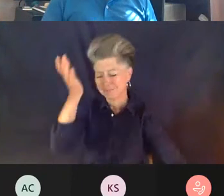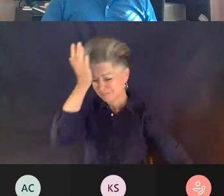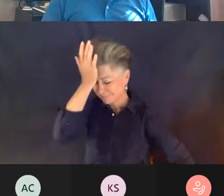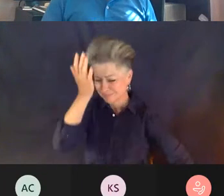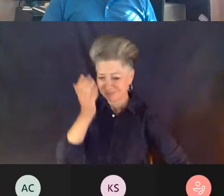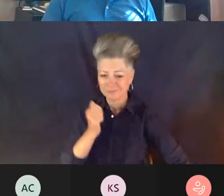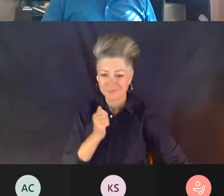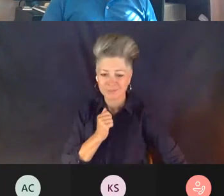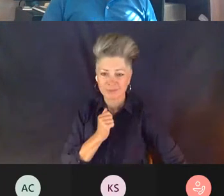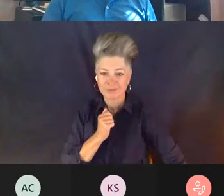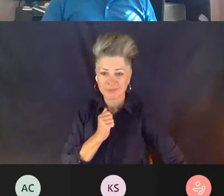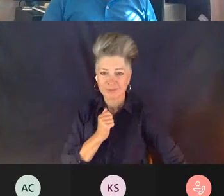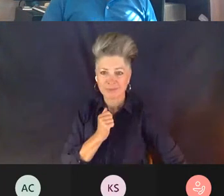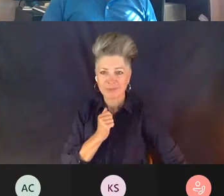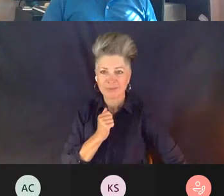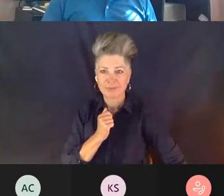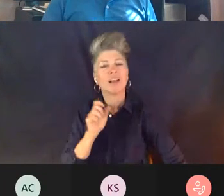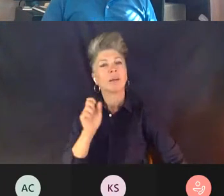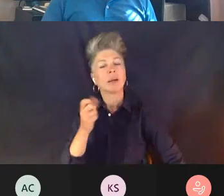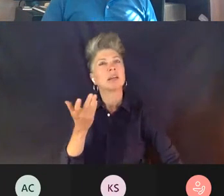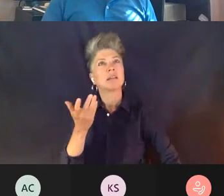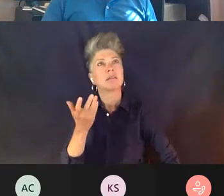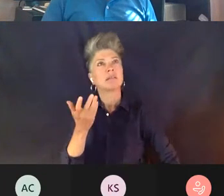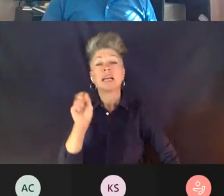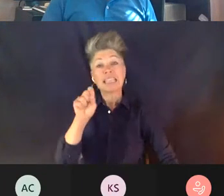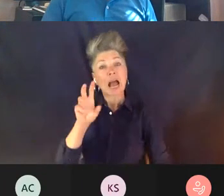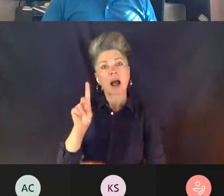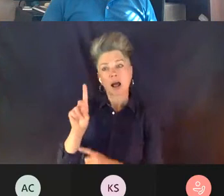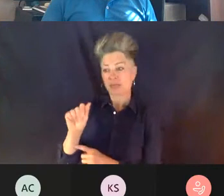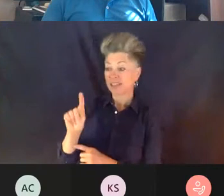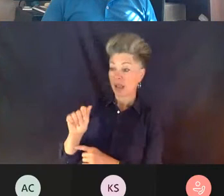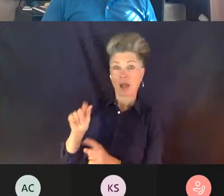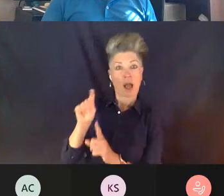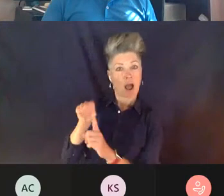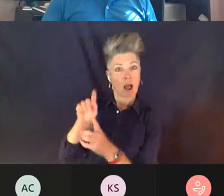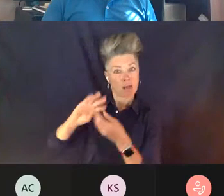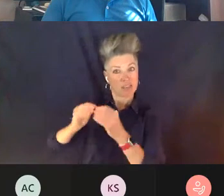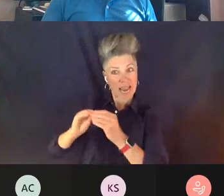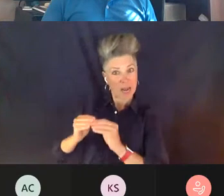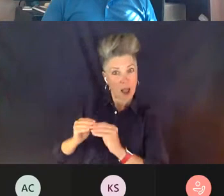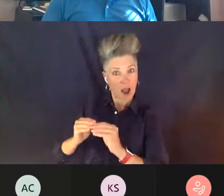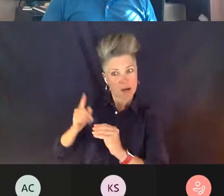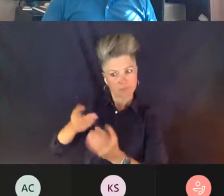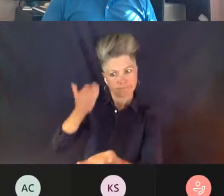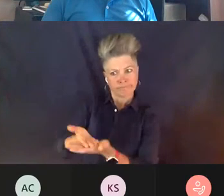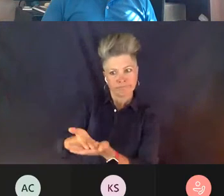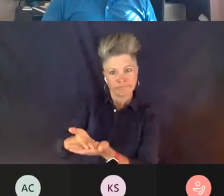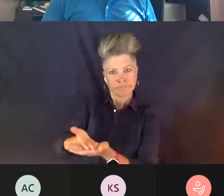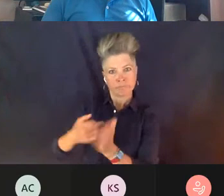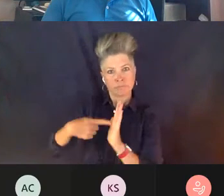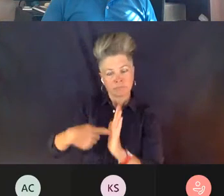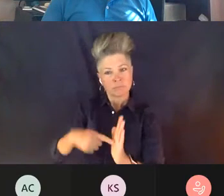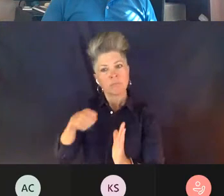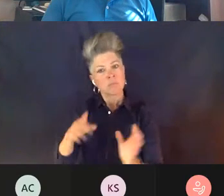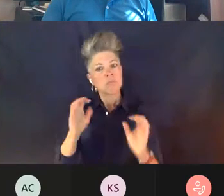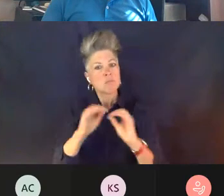But yeah, the data show that this would be a more